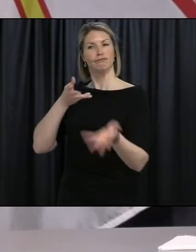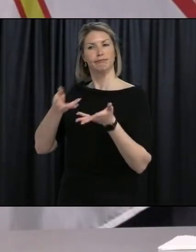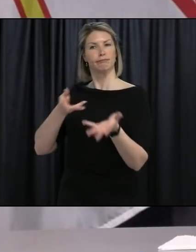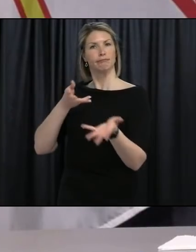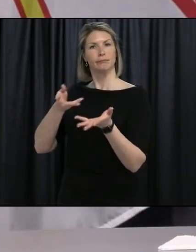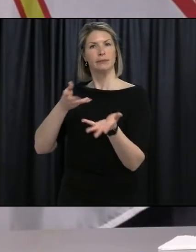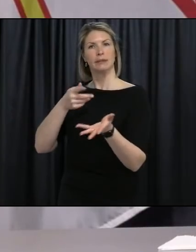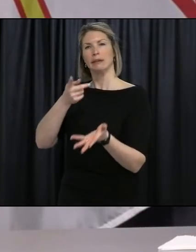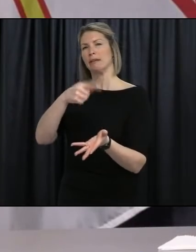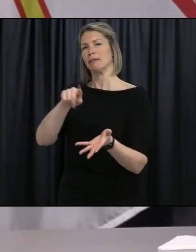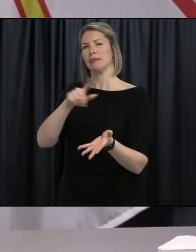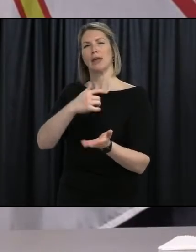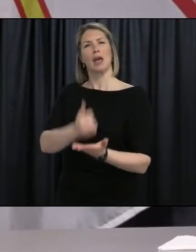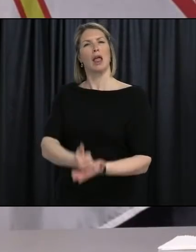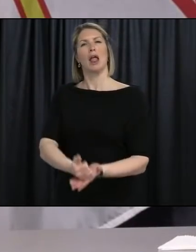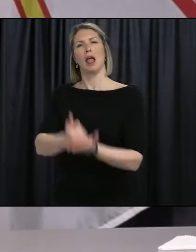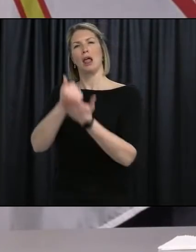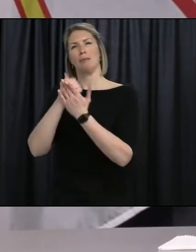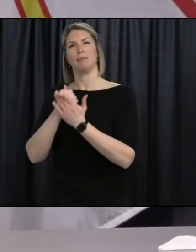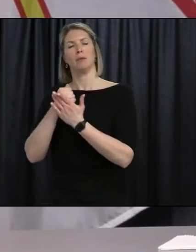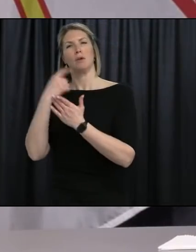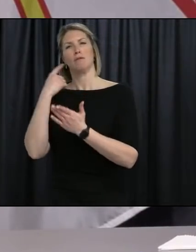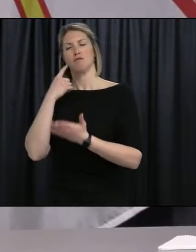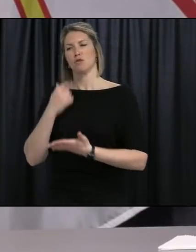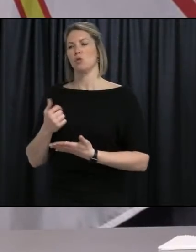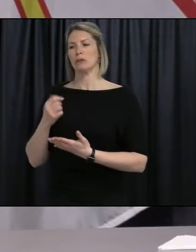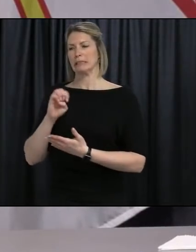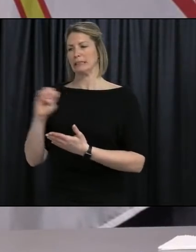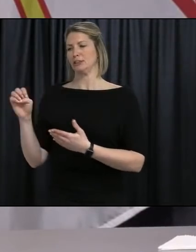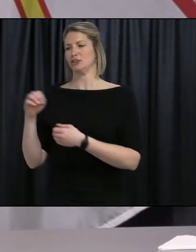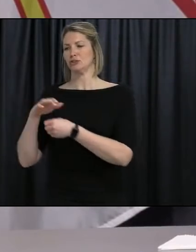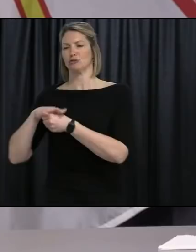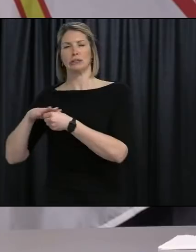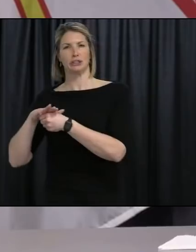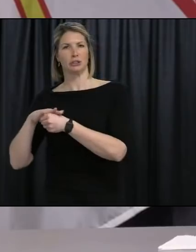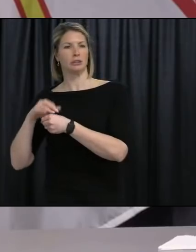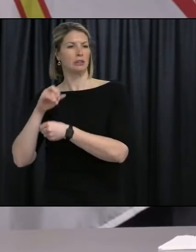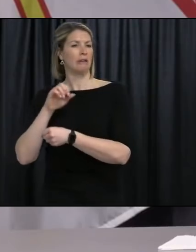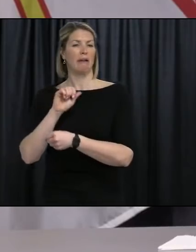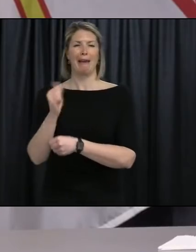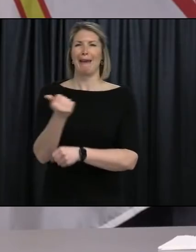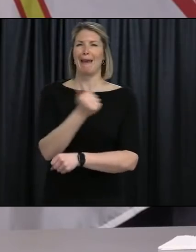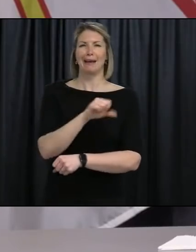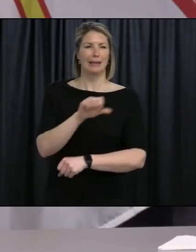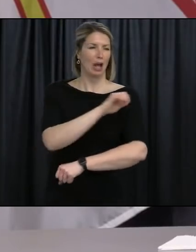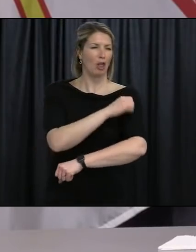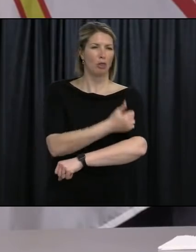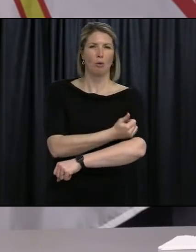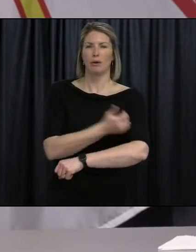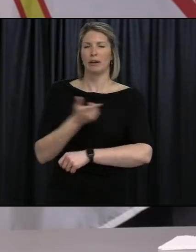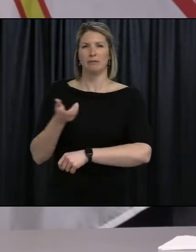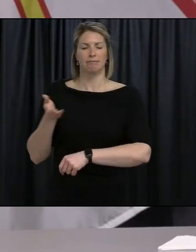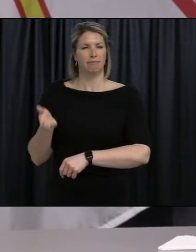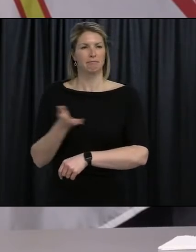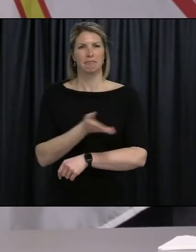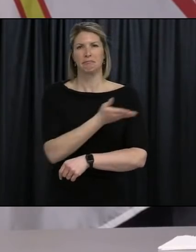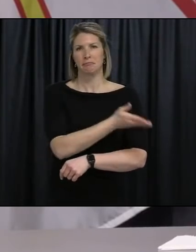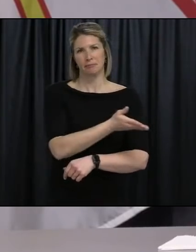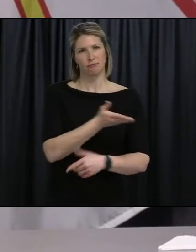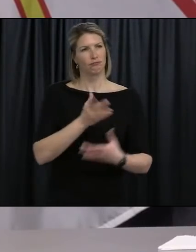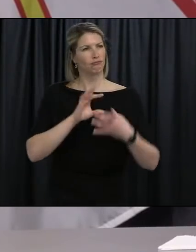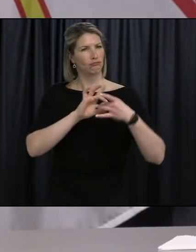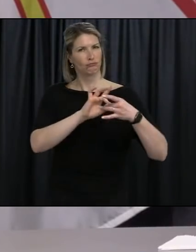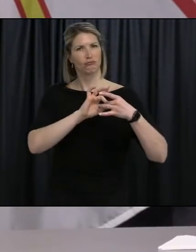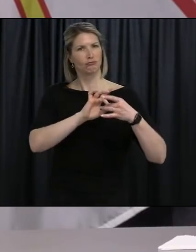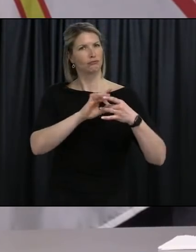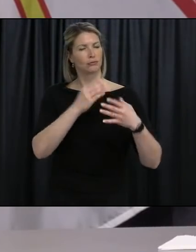authorities to reach out to these individuals. So we've got a great working relationship that has allowed us to facilitate this, and we'll continue